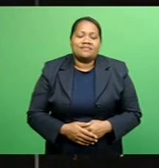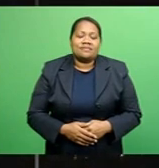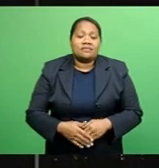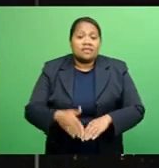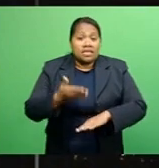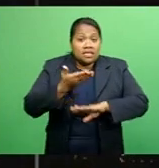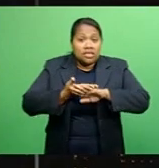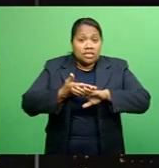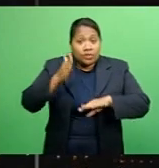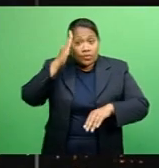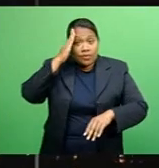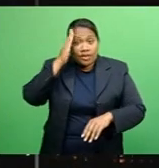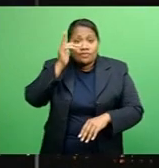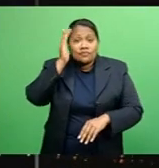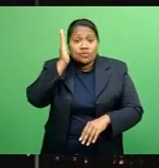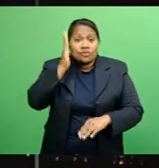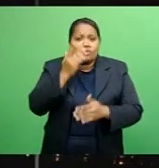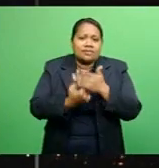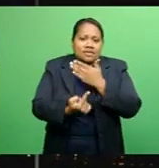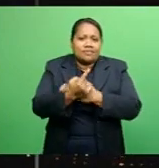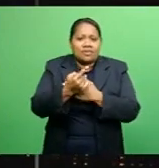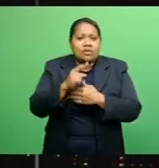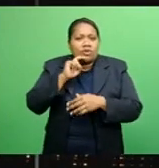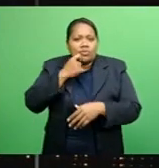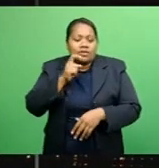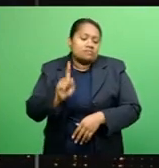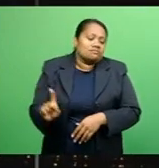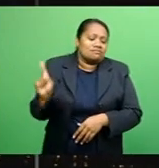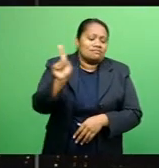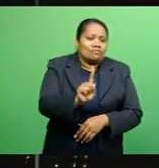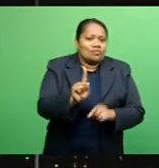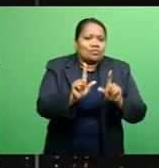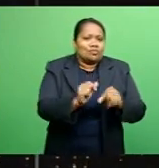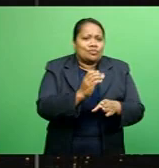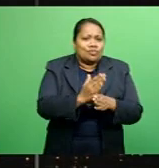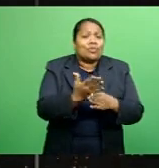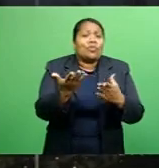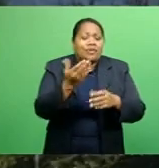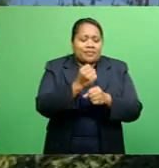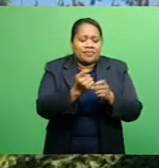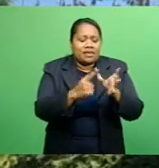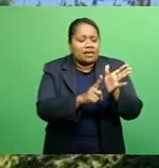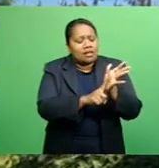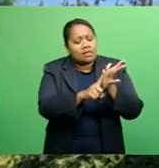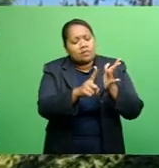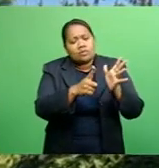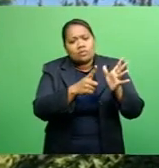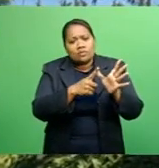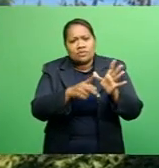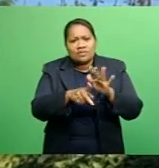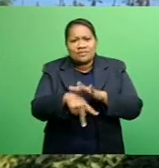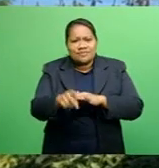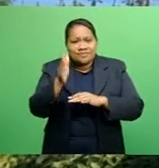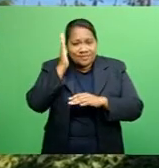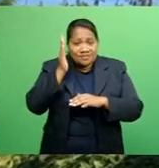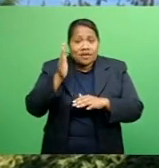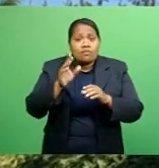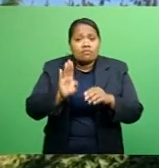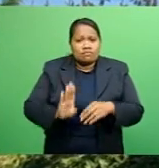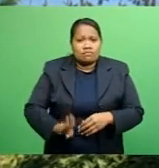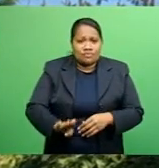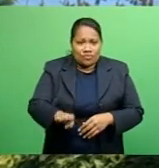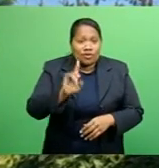school will report to duties at the Ngaloa Island Primary School in Bua tomorrow. Education Minister Rosie Akbar says